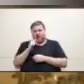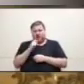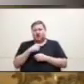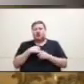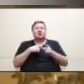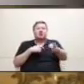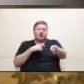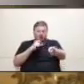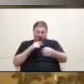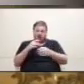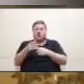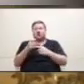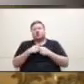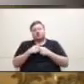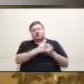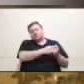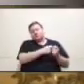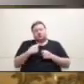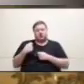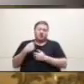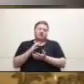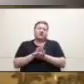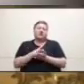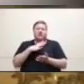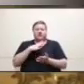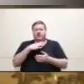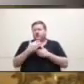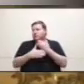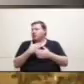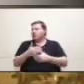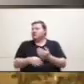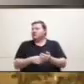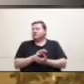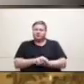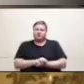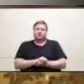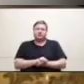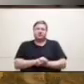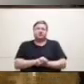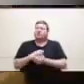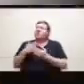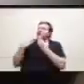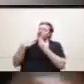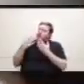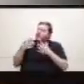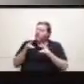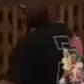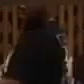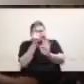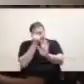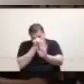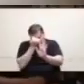least share this one up to the side. Please proceed. Thank you, Chair. Sorry.